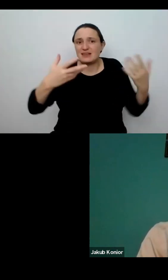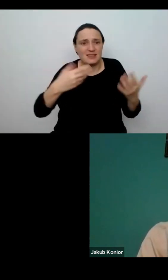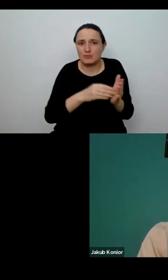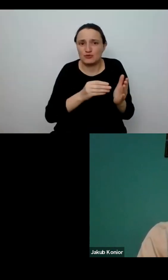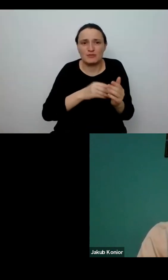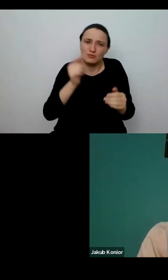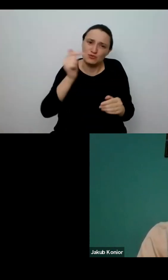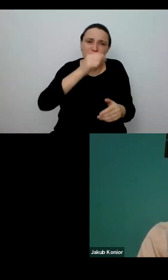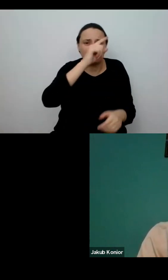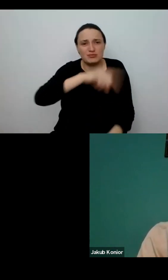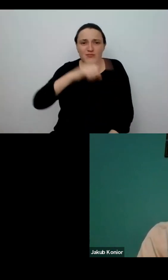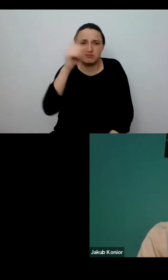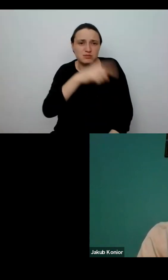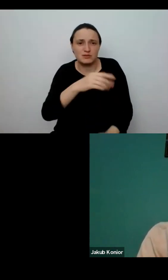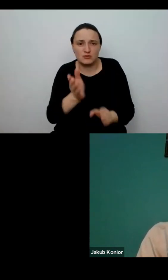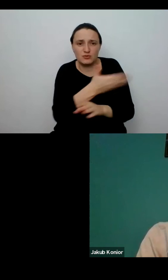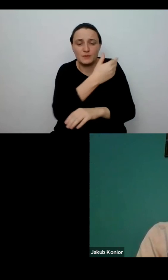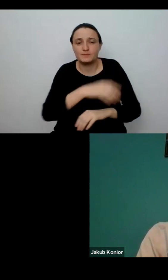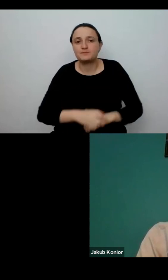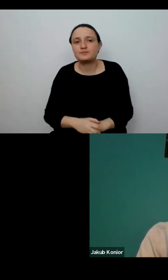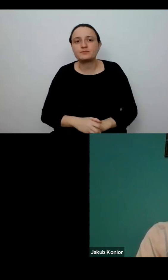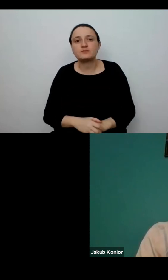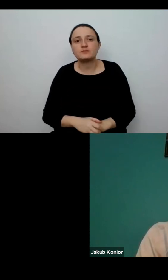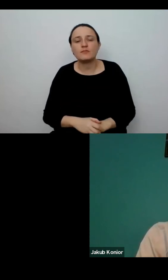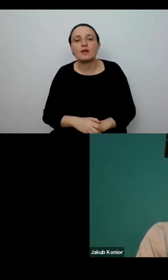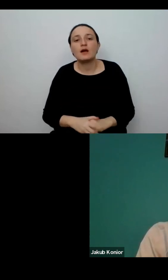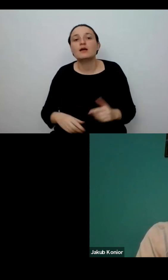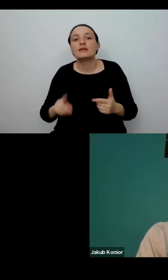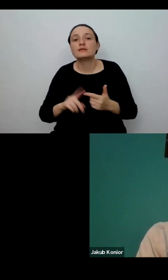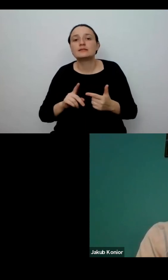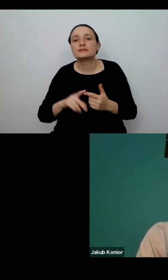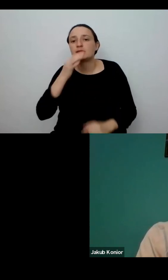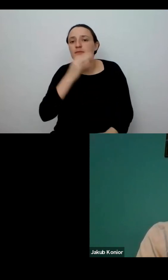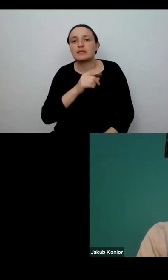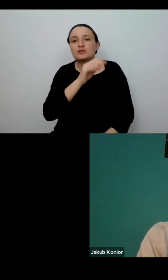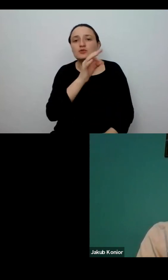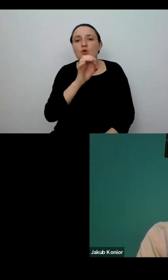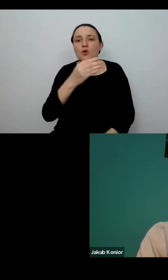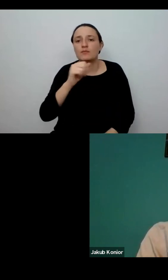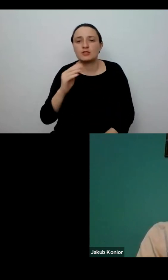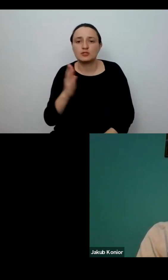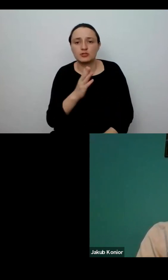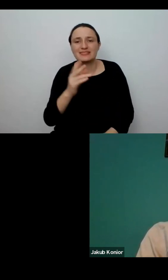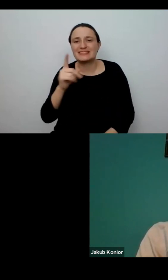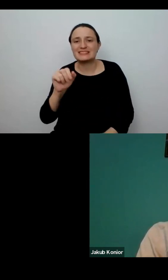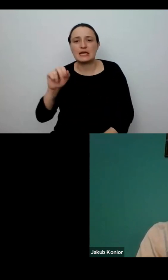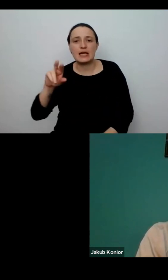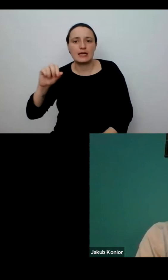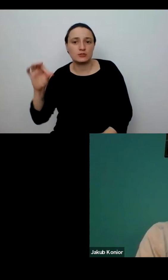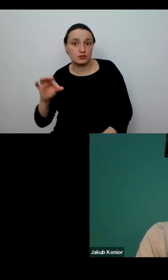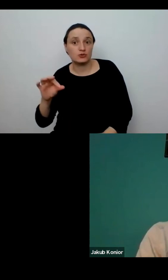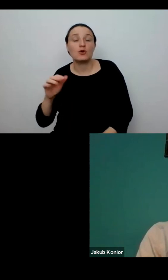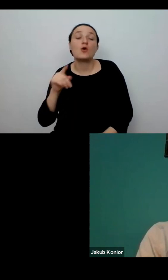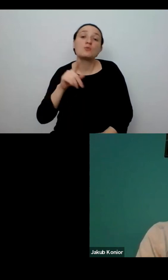from Tomasz Zaraś. Can I ask where it is really the darkest in